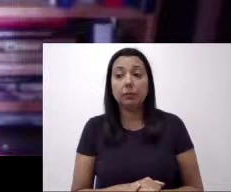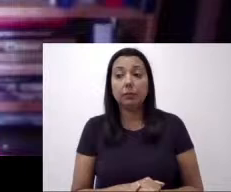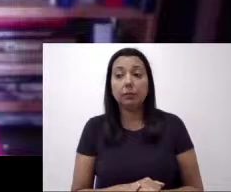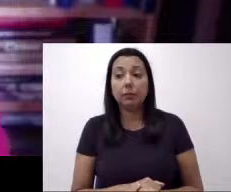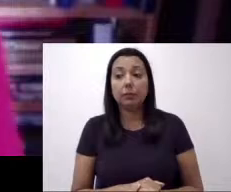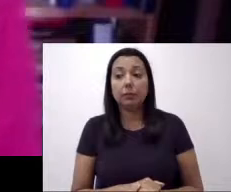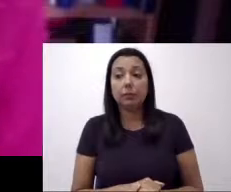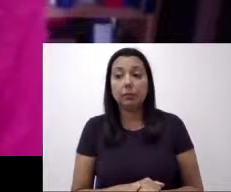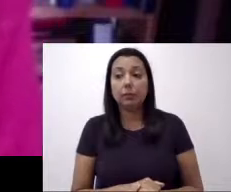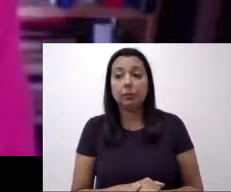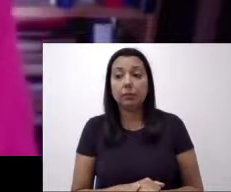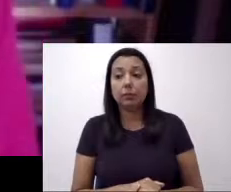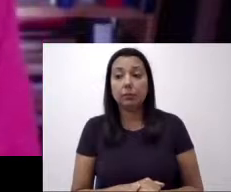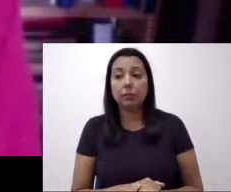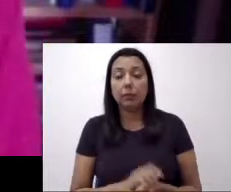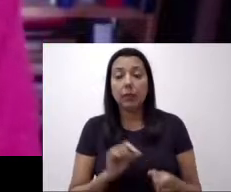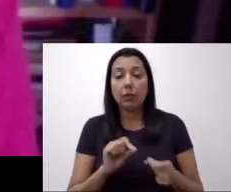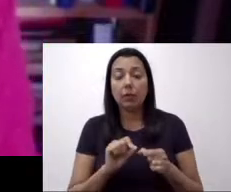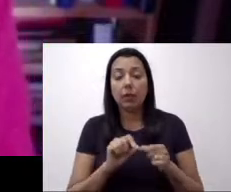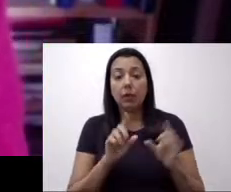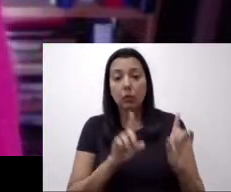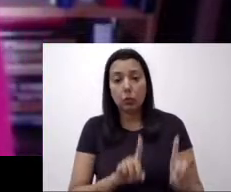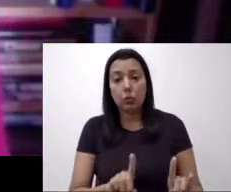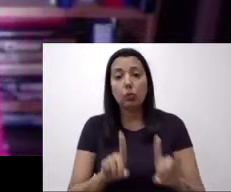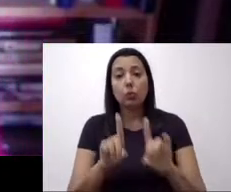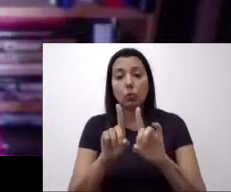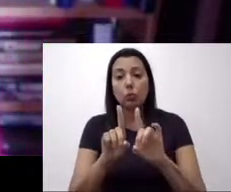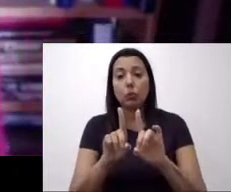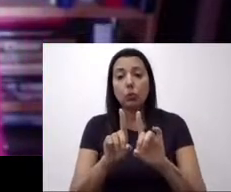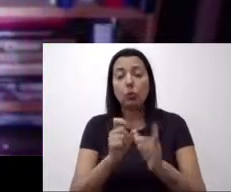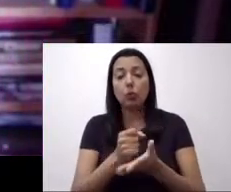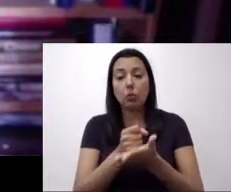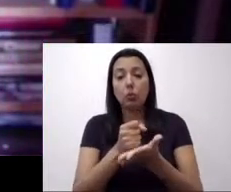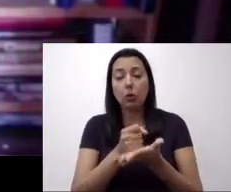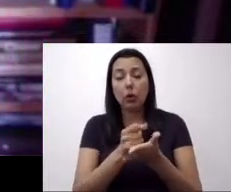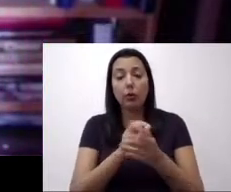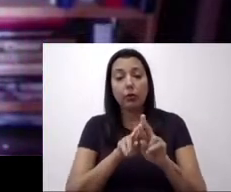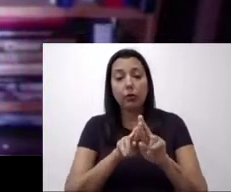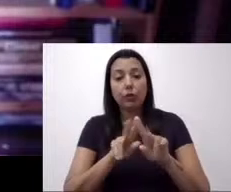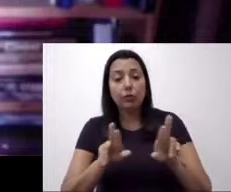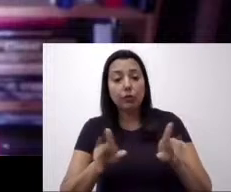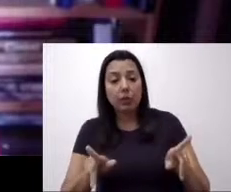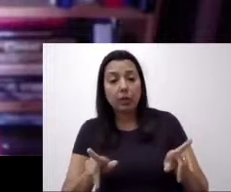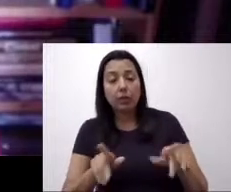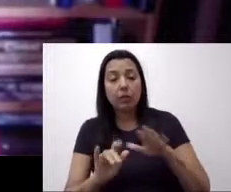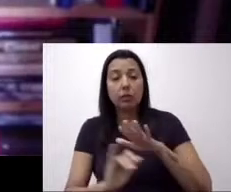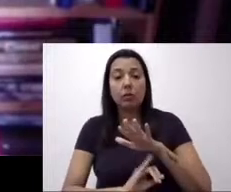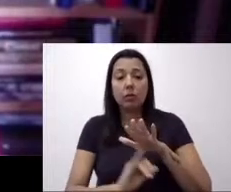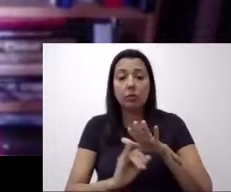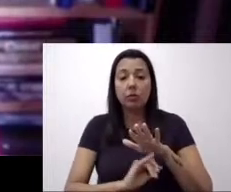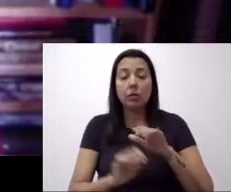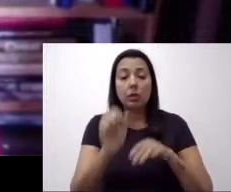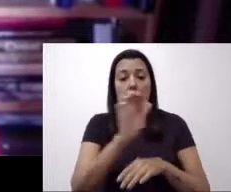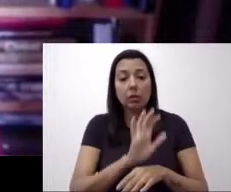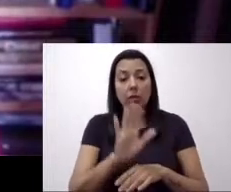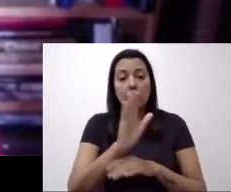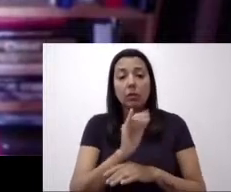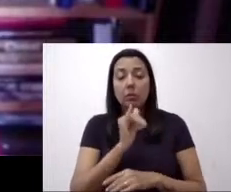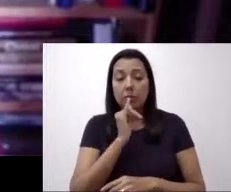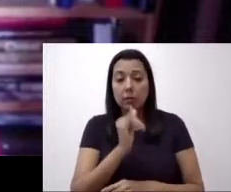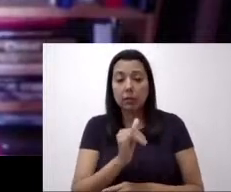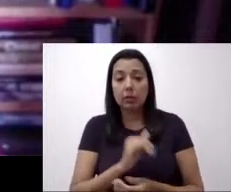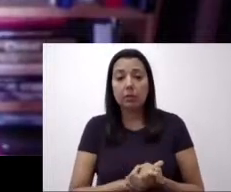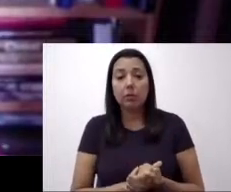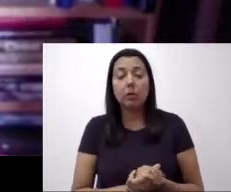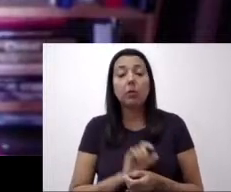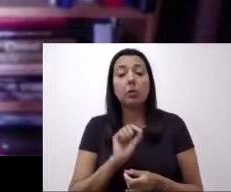partners in the different European institutions, for example, with the Commission for